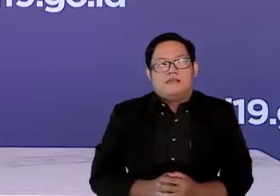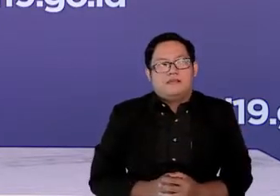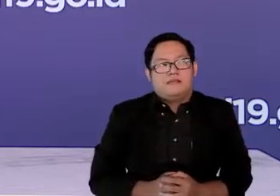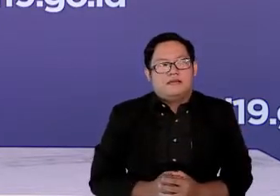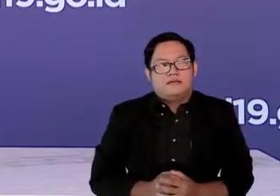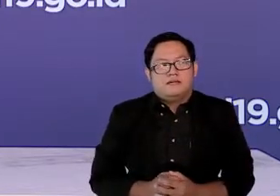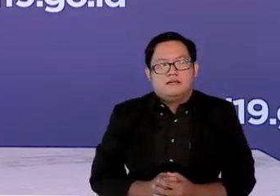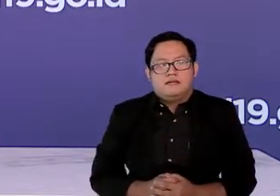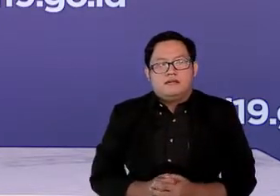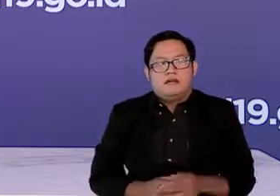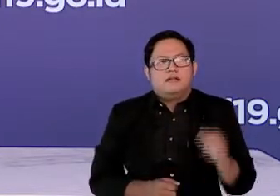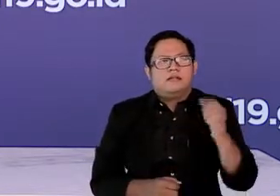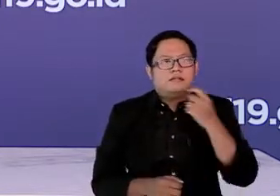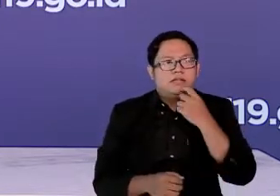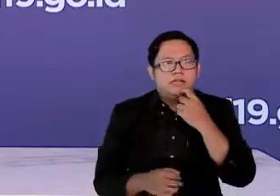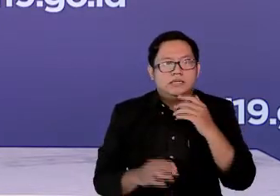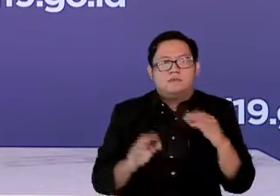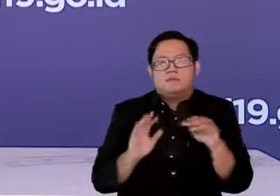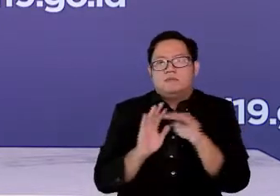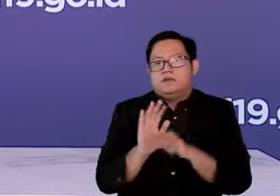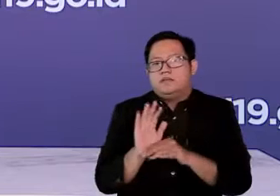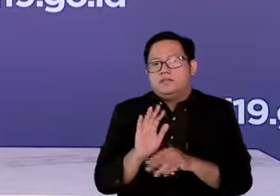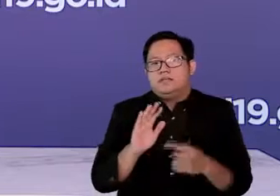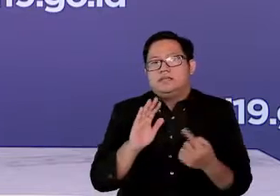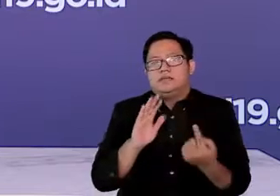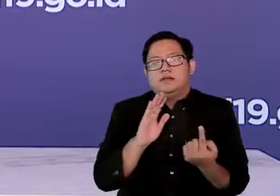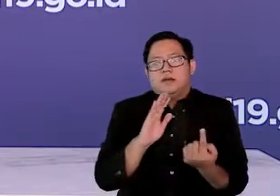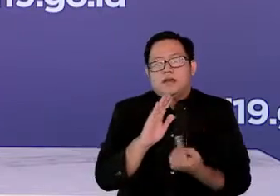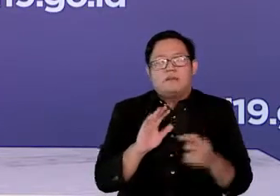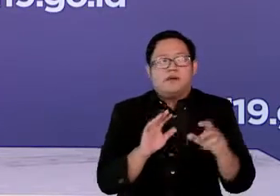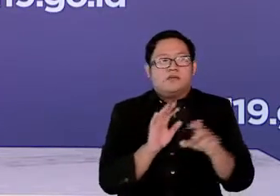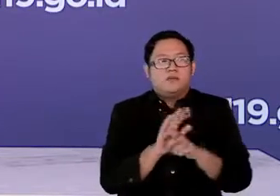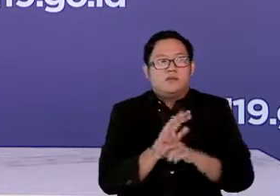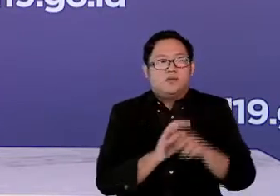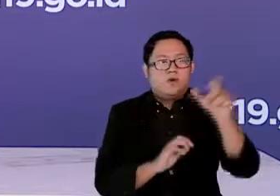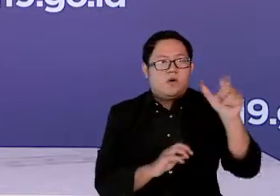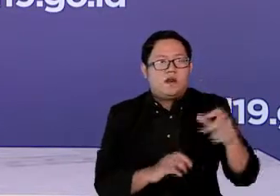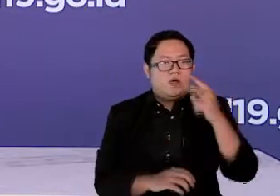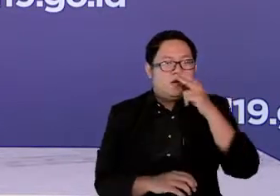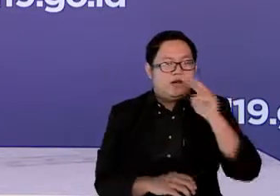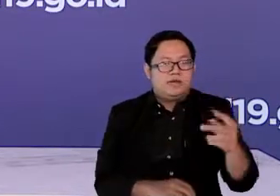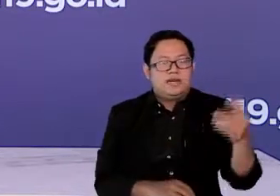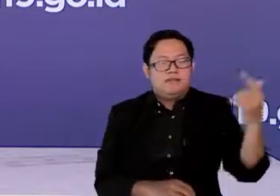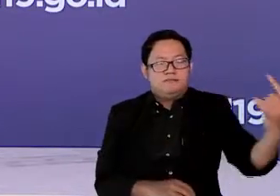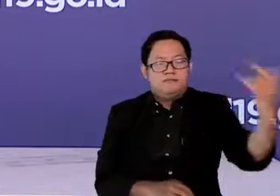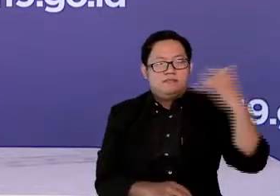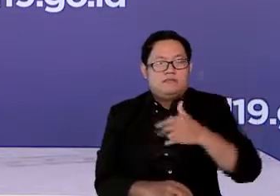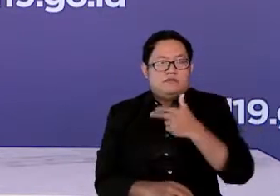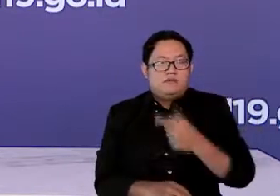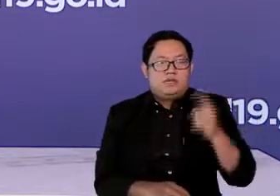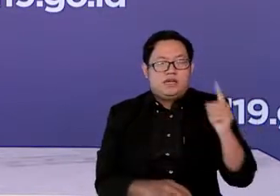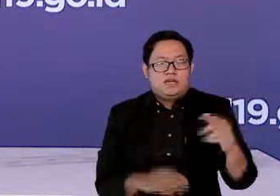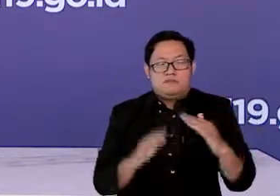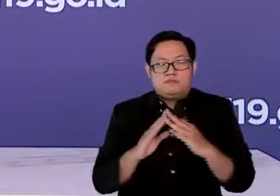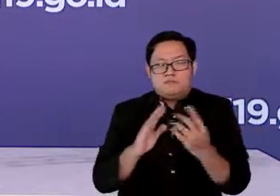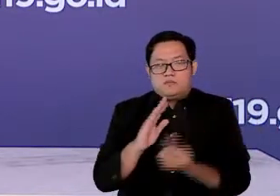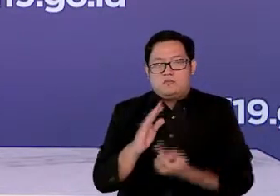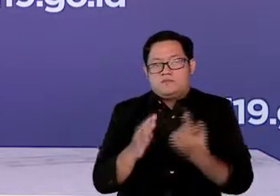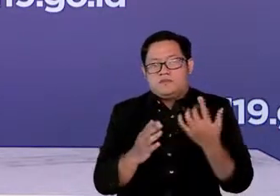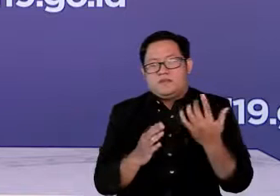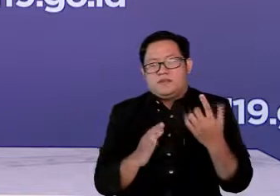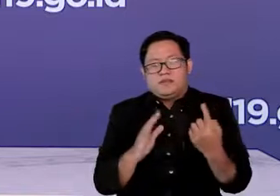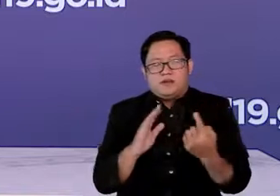to the quarantine policy upon arrival to Indonesia, as it has been, among other things, a big challenge to